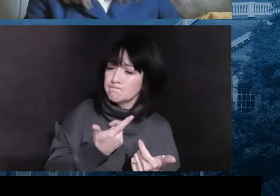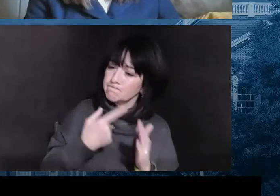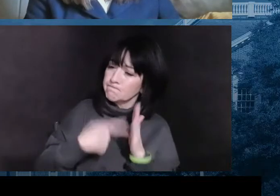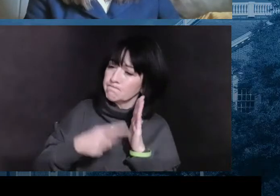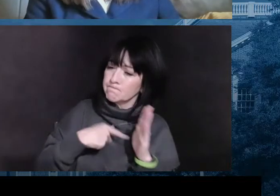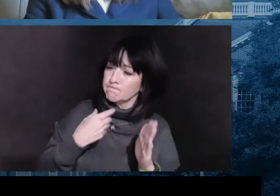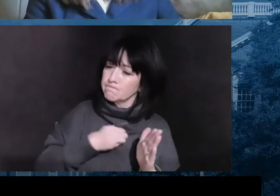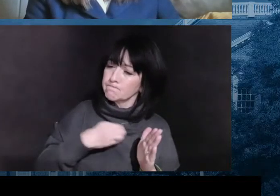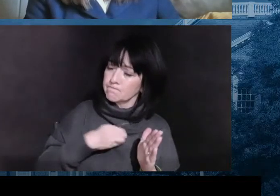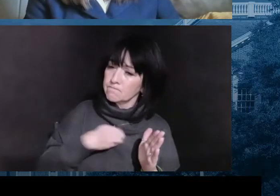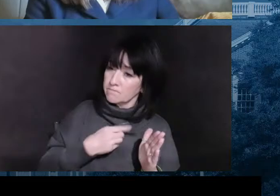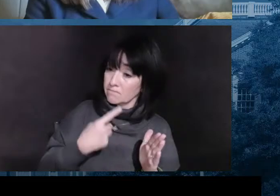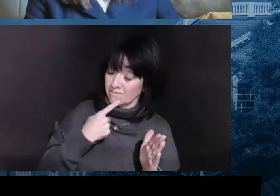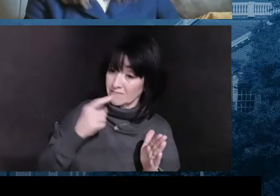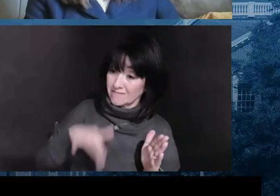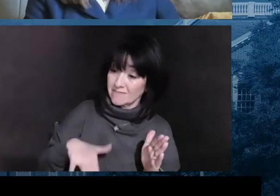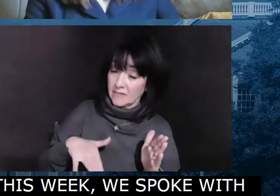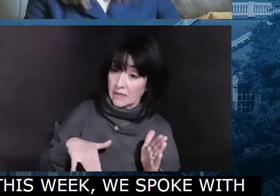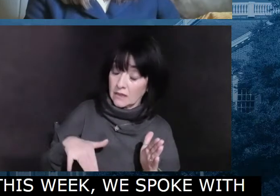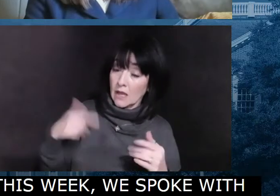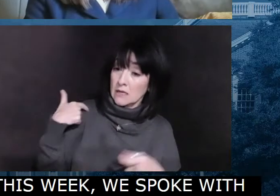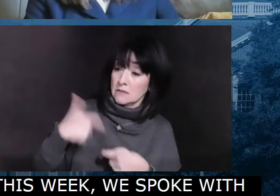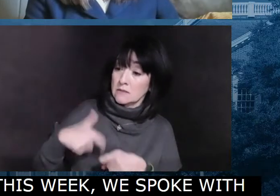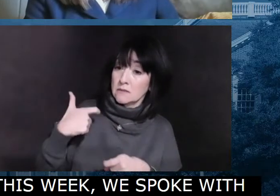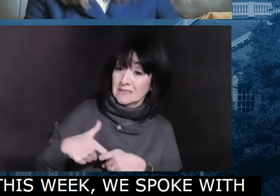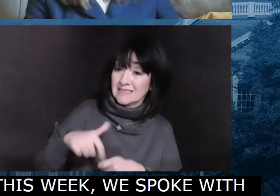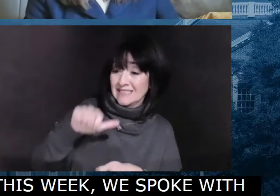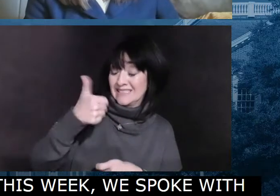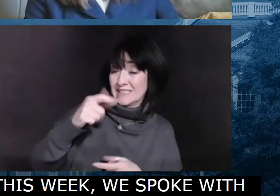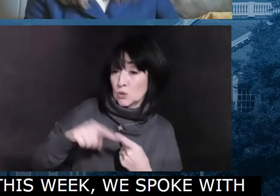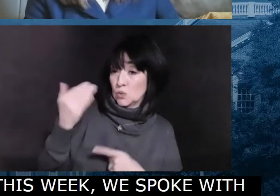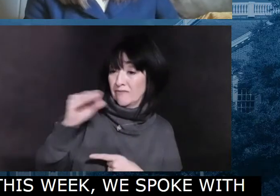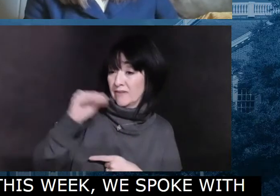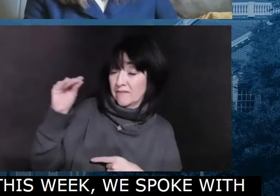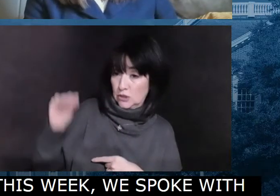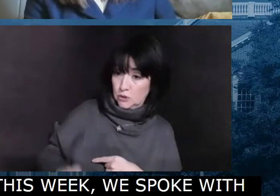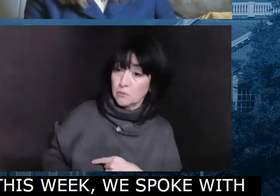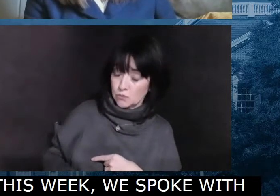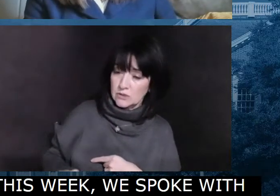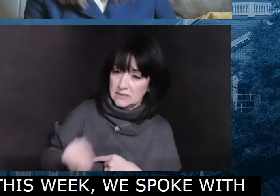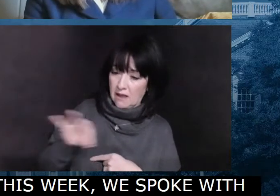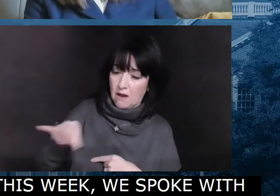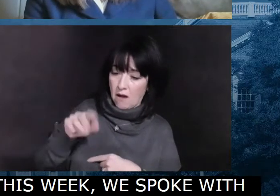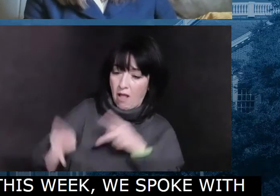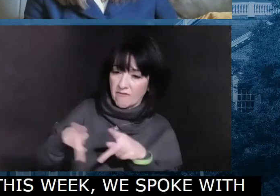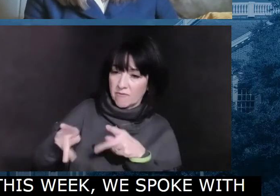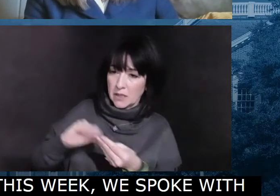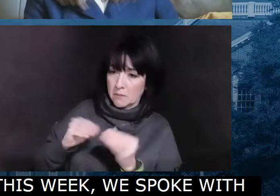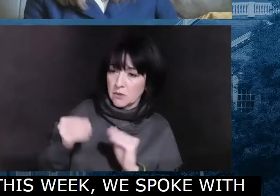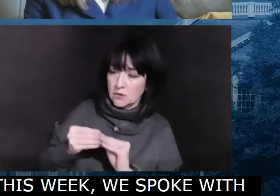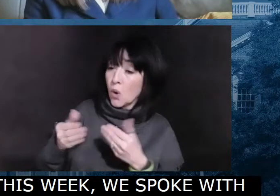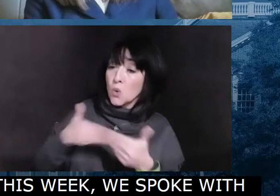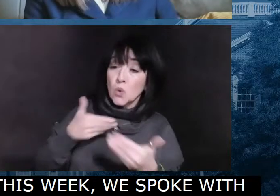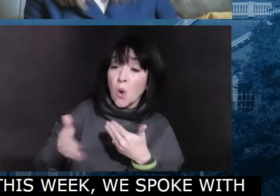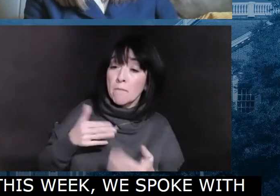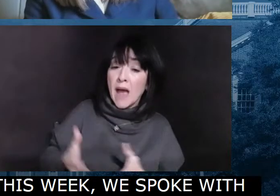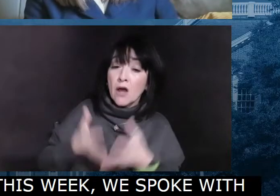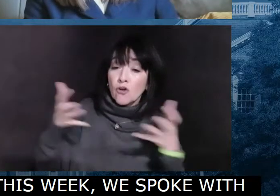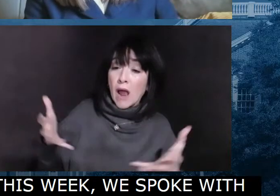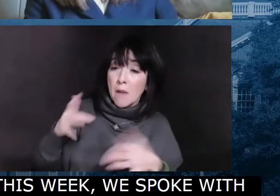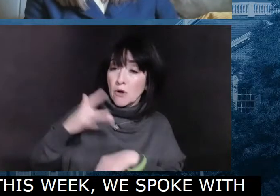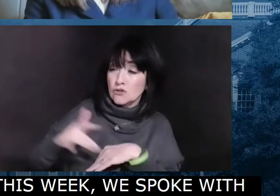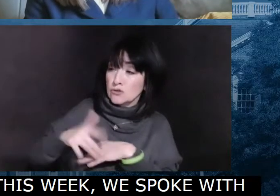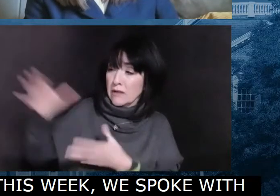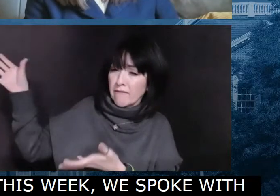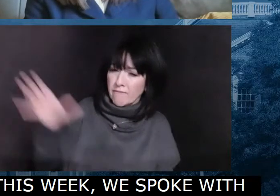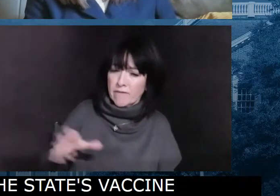Latinos make up 10% of the state's population, then they should get 10% of the state's supply of vaccine, no matter how much is available. Why is that